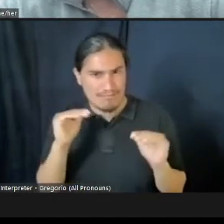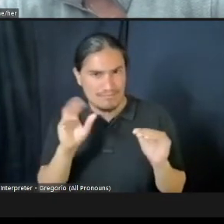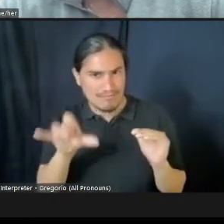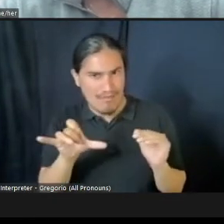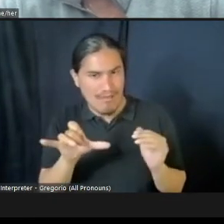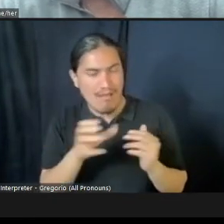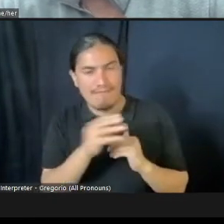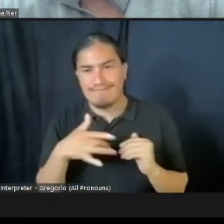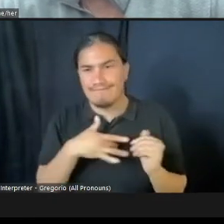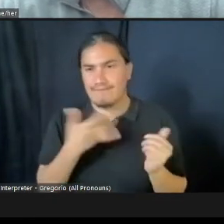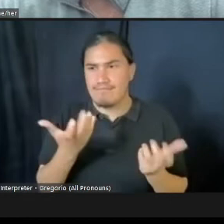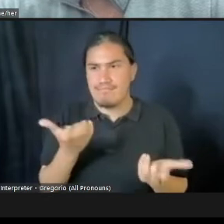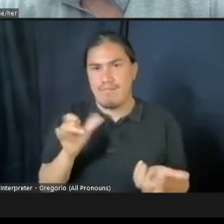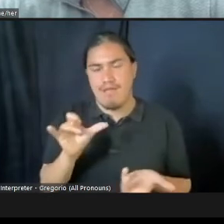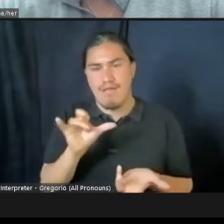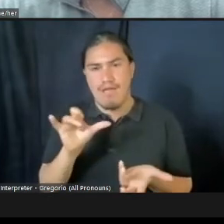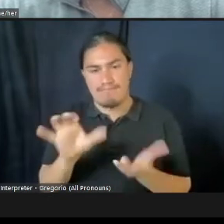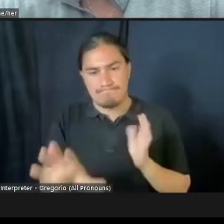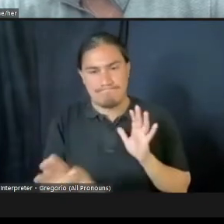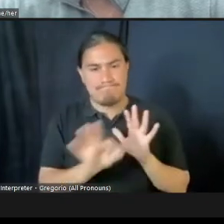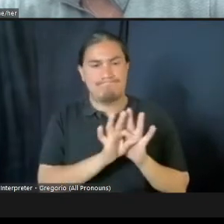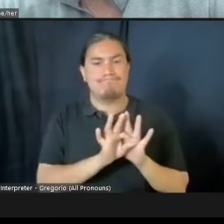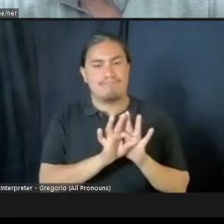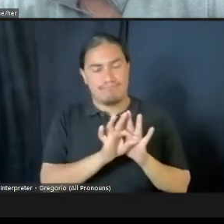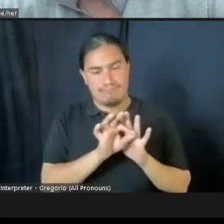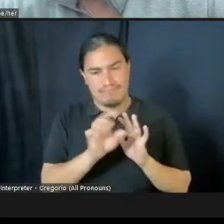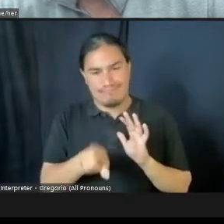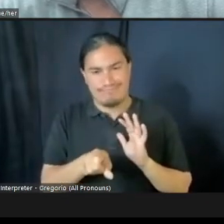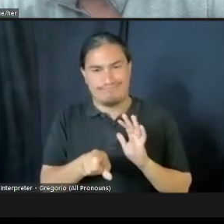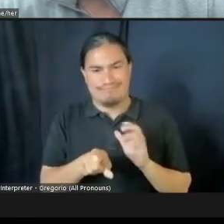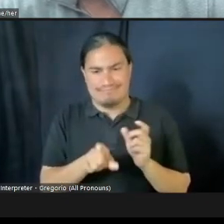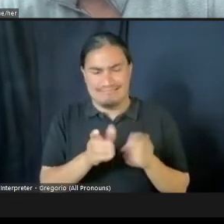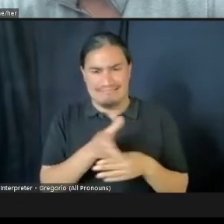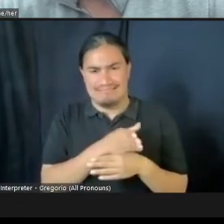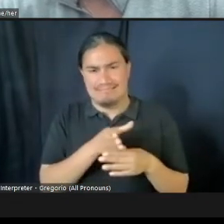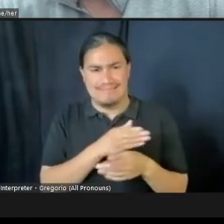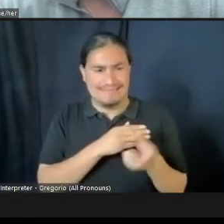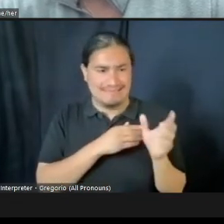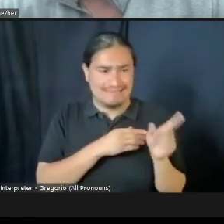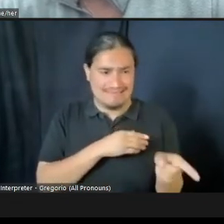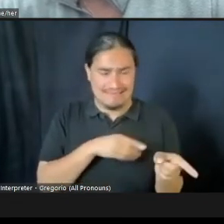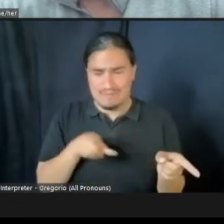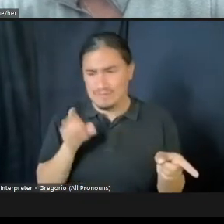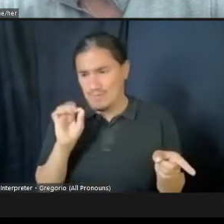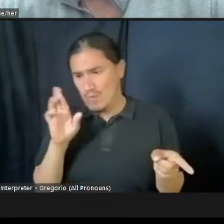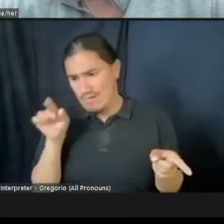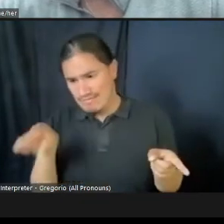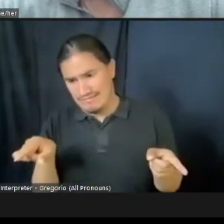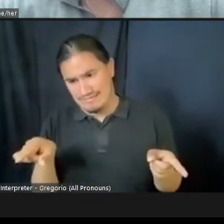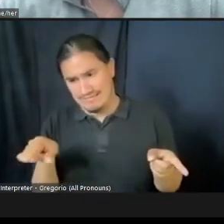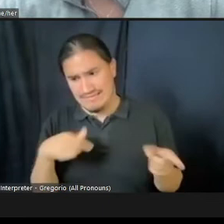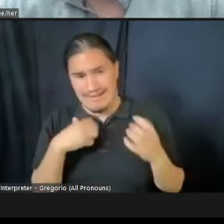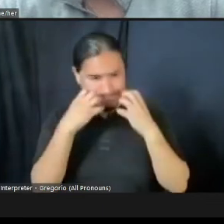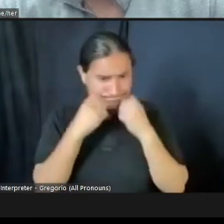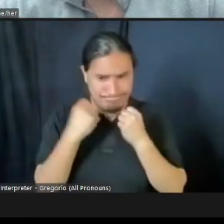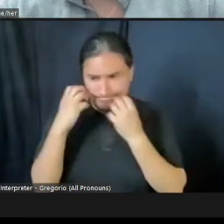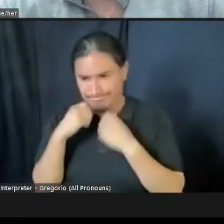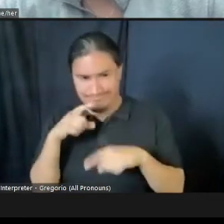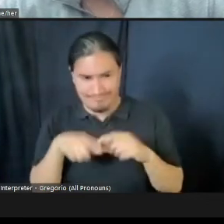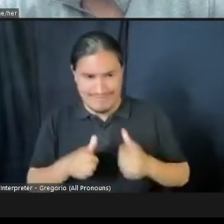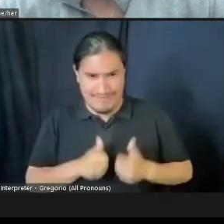feel like you are constantly choosing between two baskets of things you love very, very, very, very much and can't live